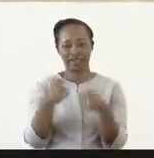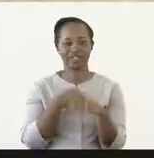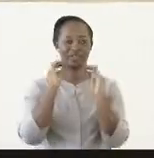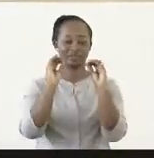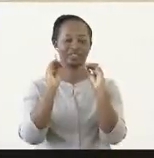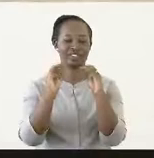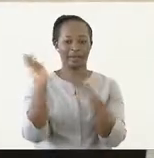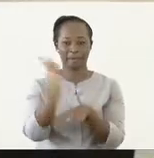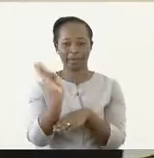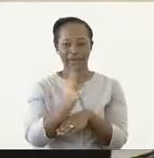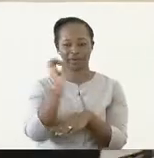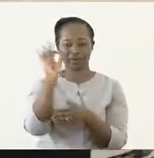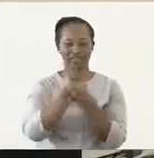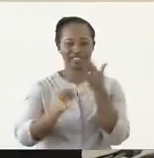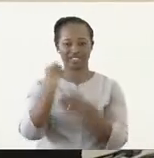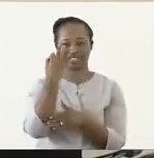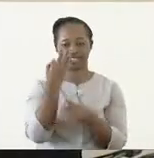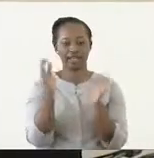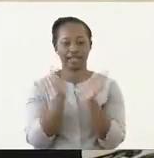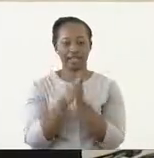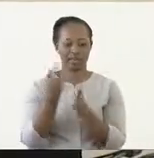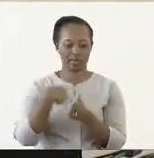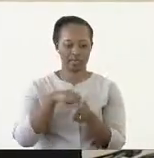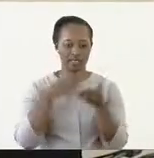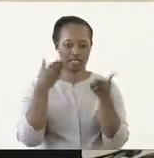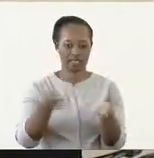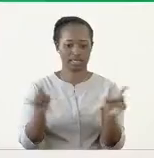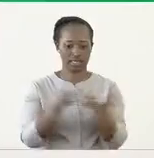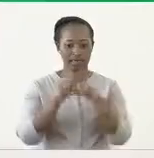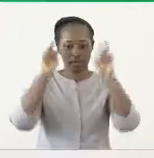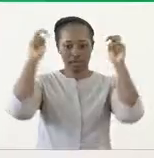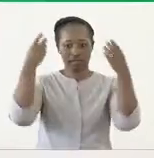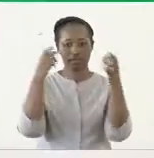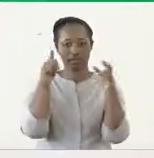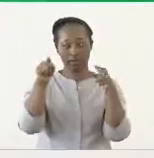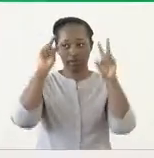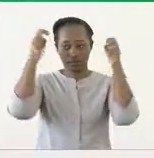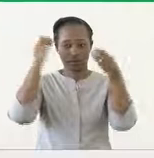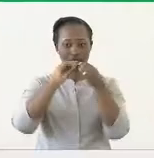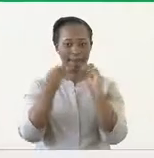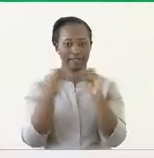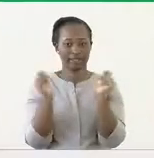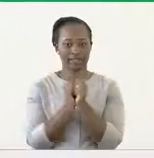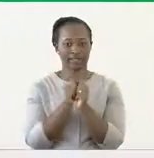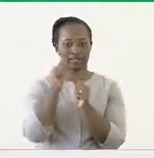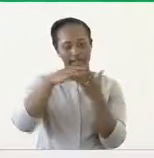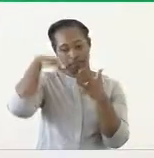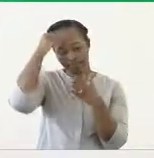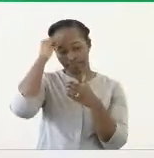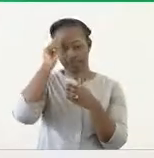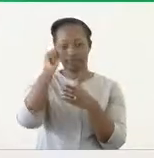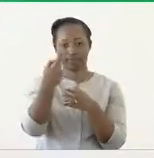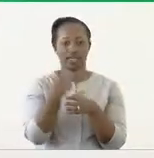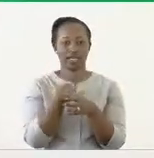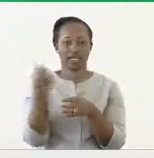of senior three. And we are still on the same unit, which is unit 10, and that is lesson two. So I will come